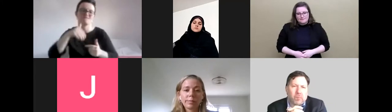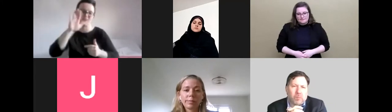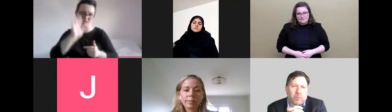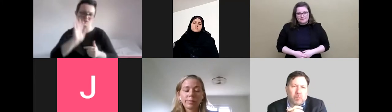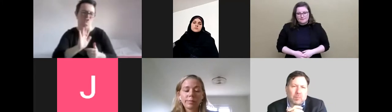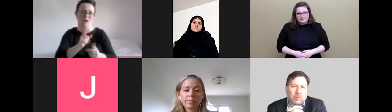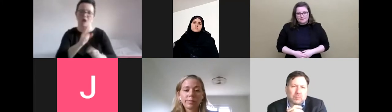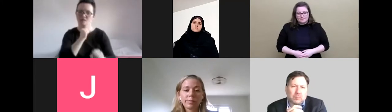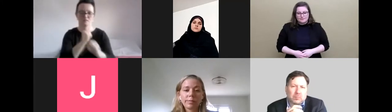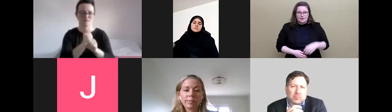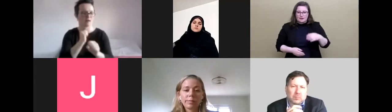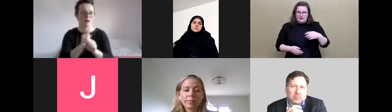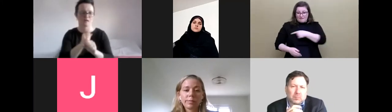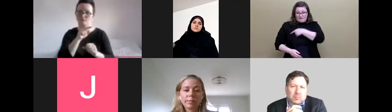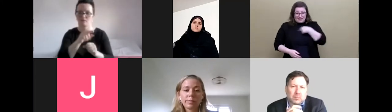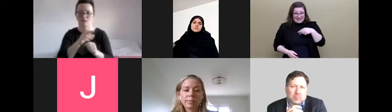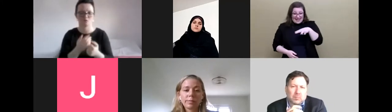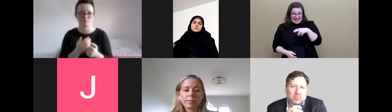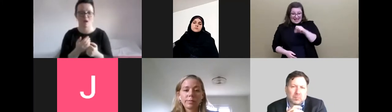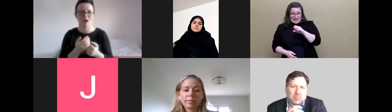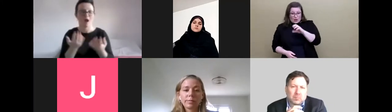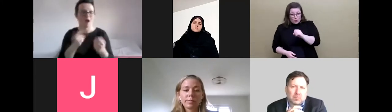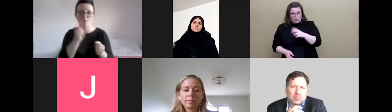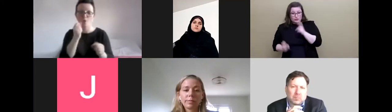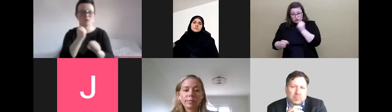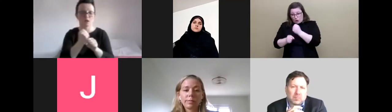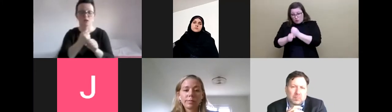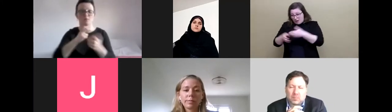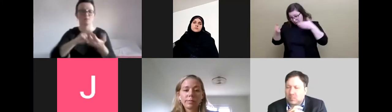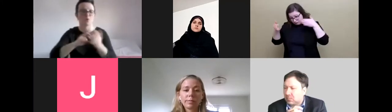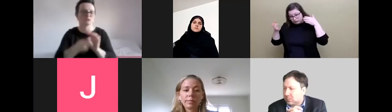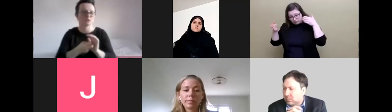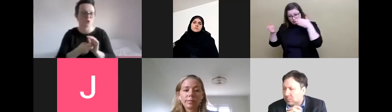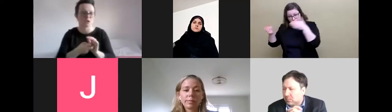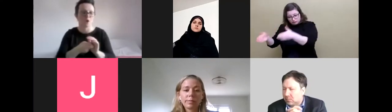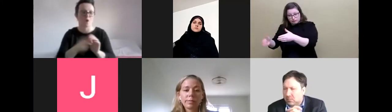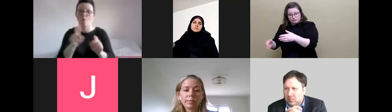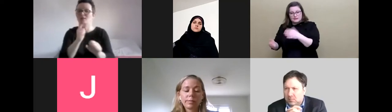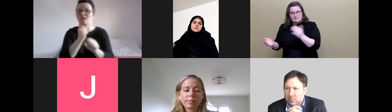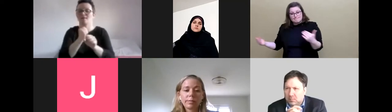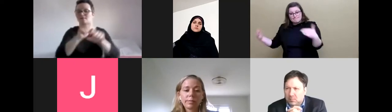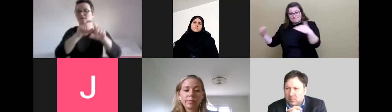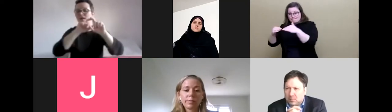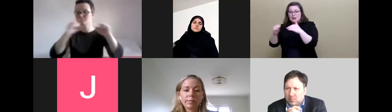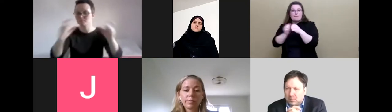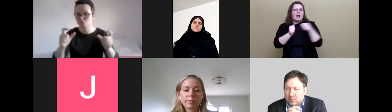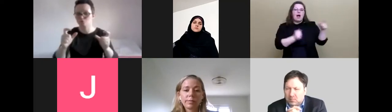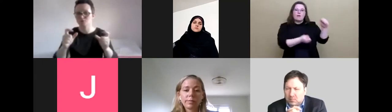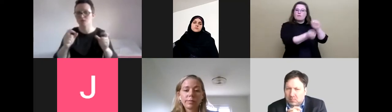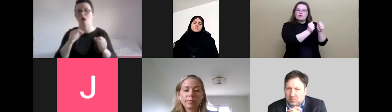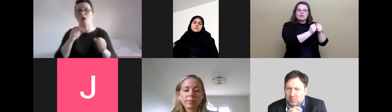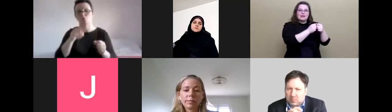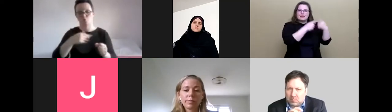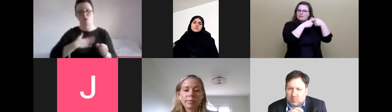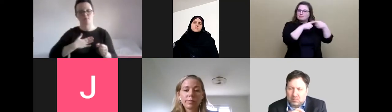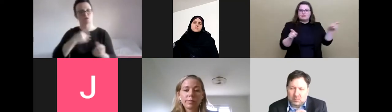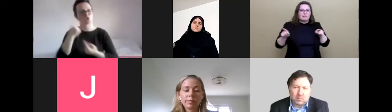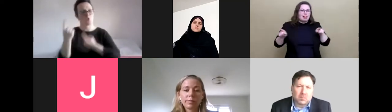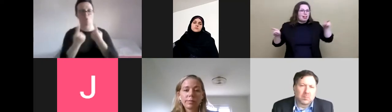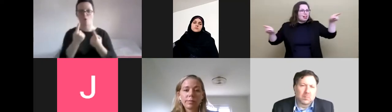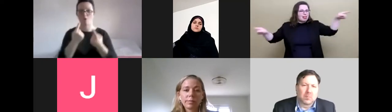The NGOs do work in this direction, but our politicians certainly do not. And when politicians do not work